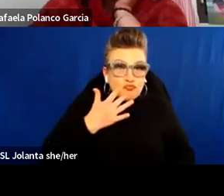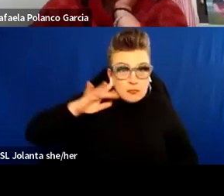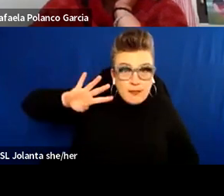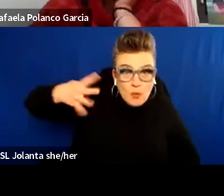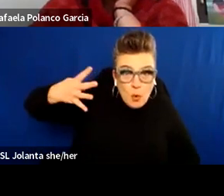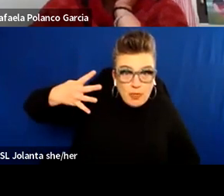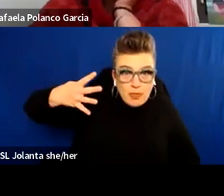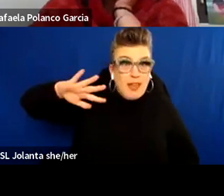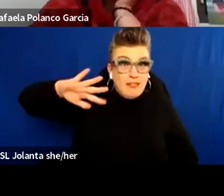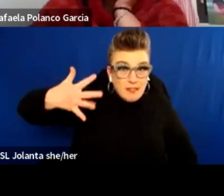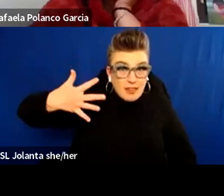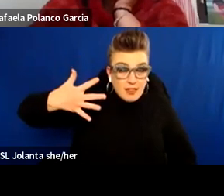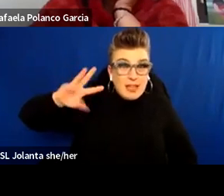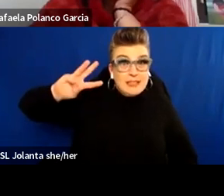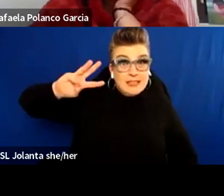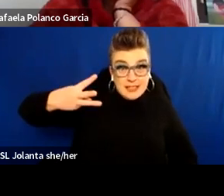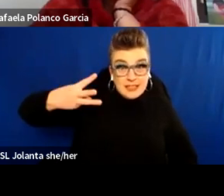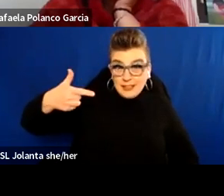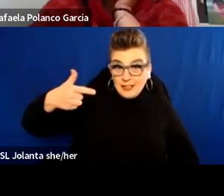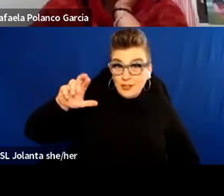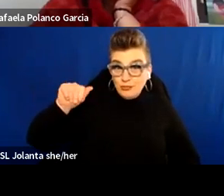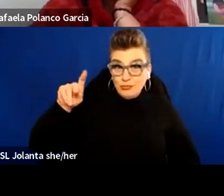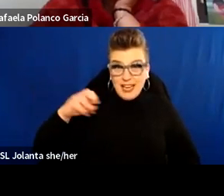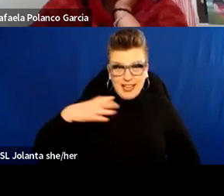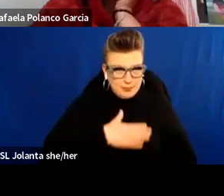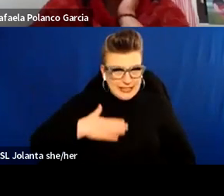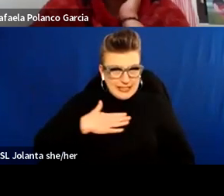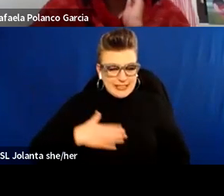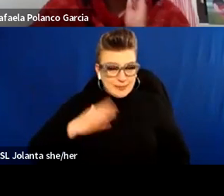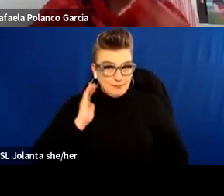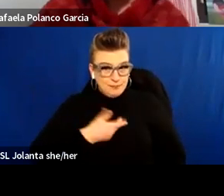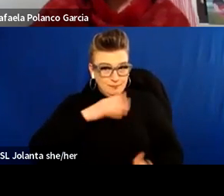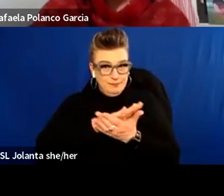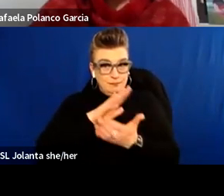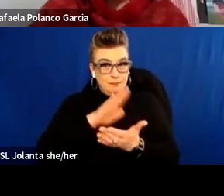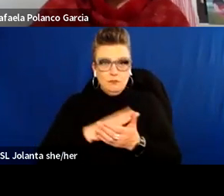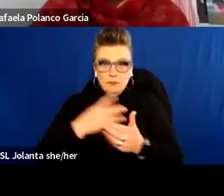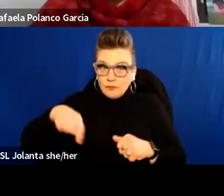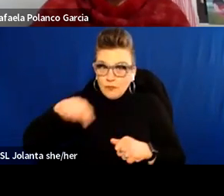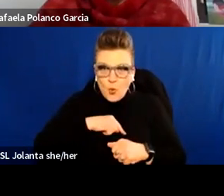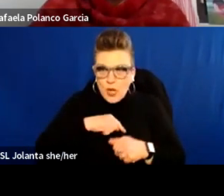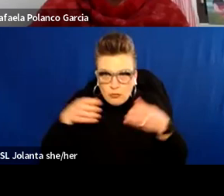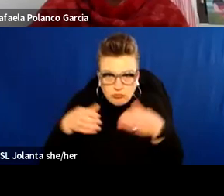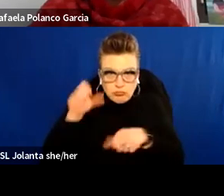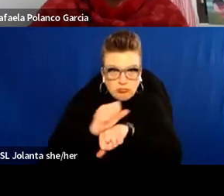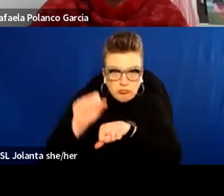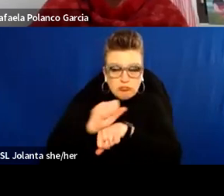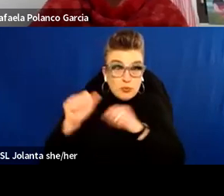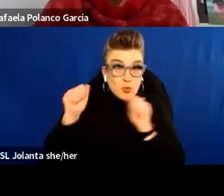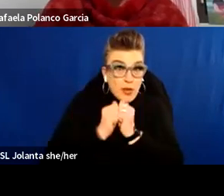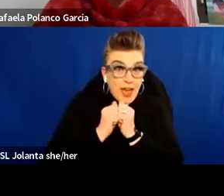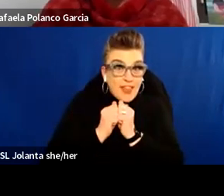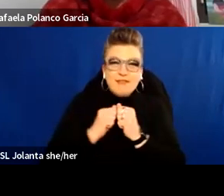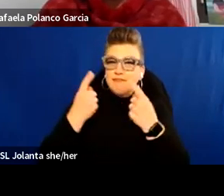grade at our school and we are going to work together to make it